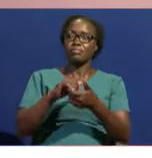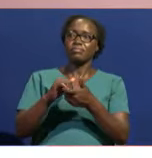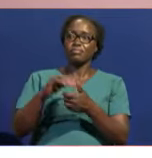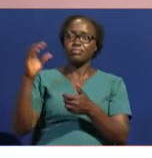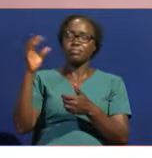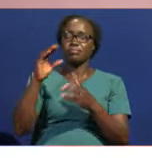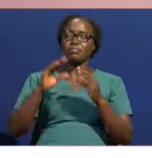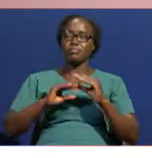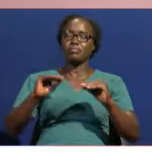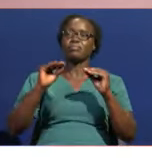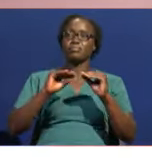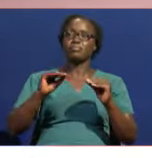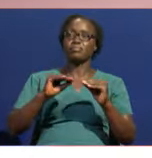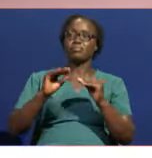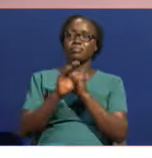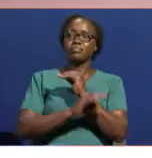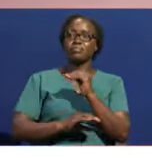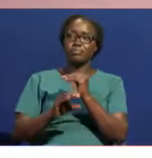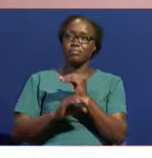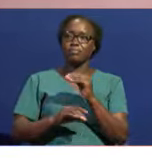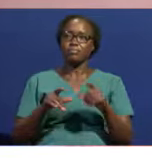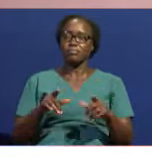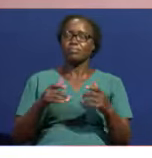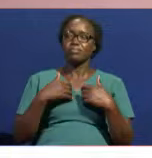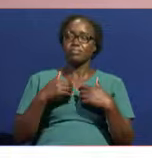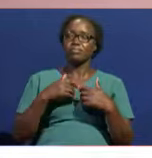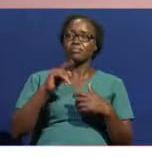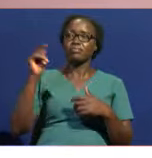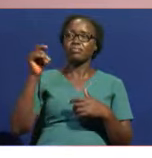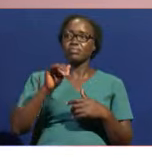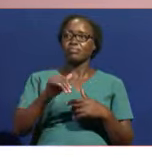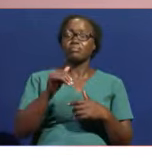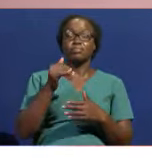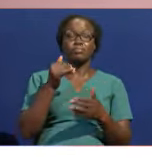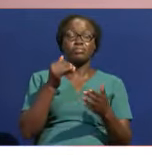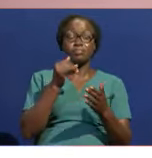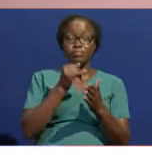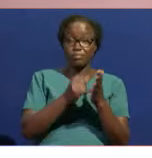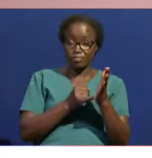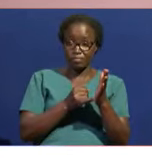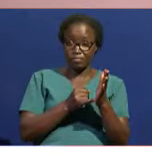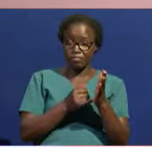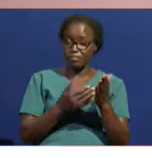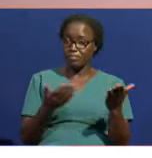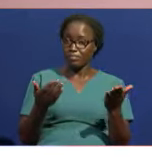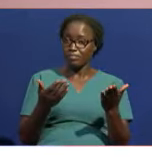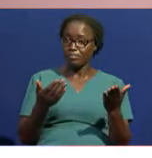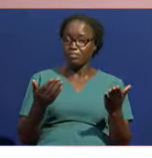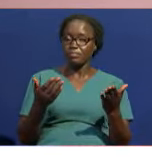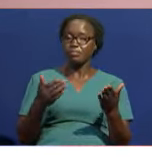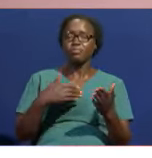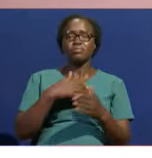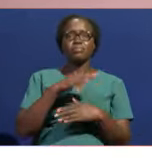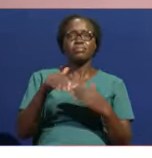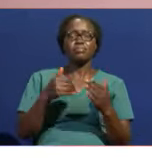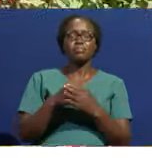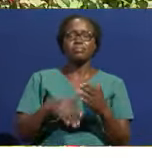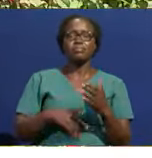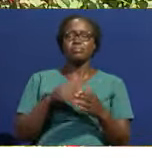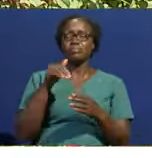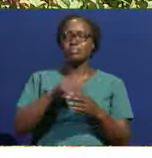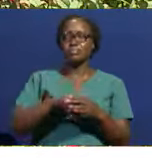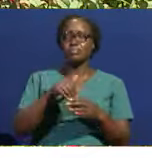civic education of this country. Let us have a Kenya that is just, a Kenya where everyone feels